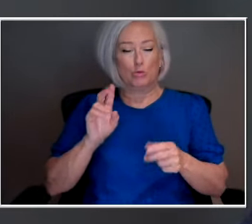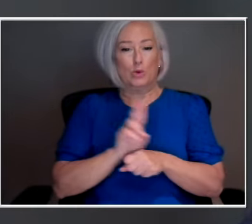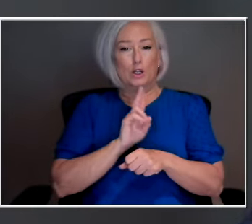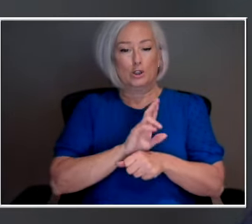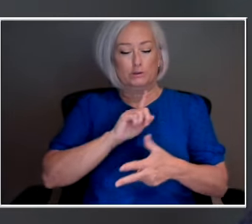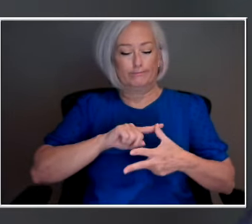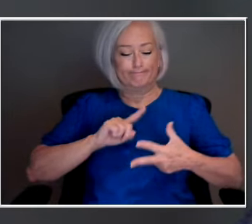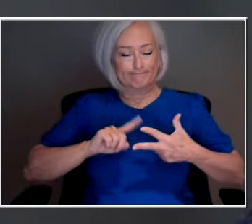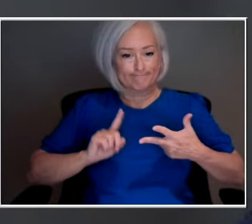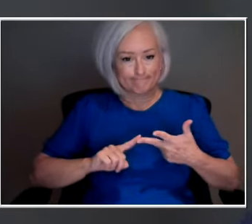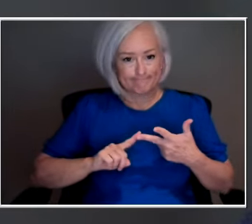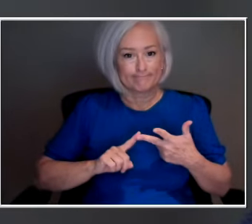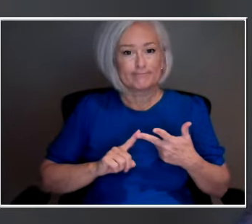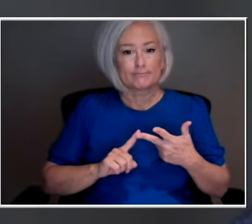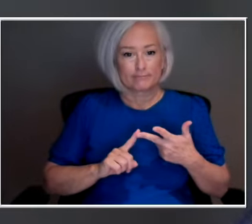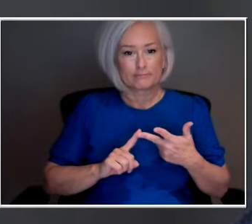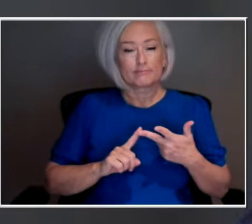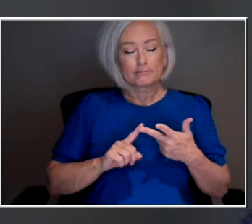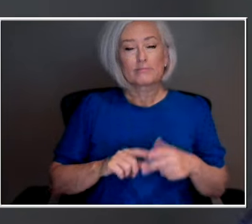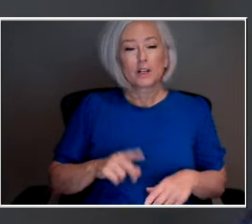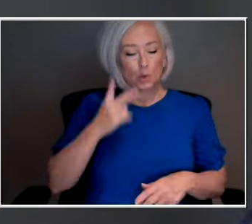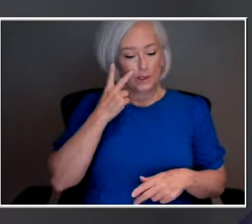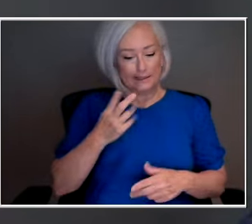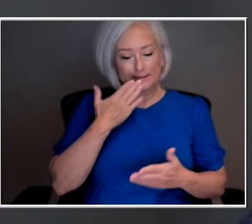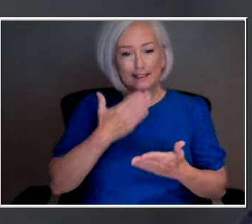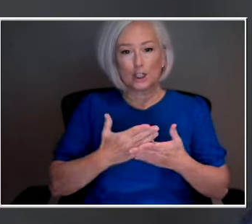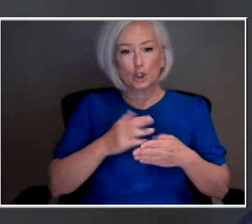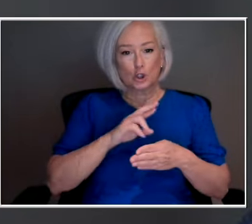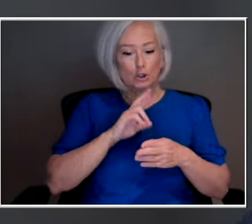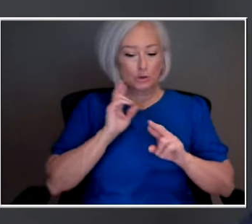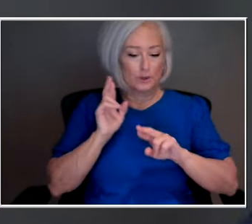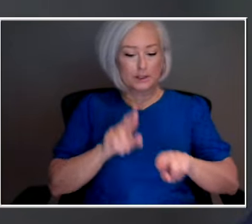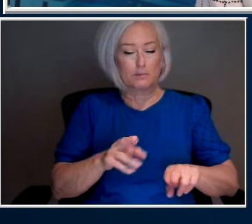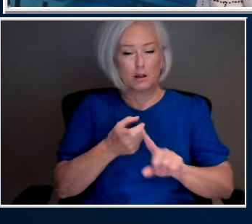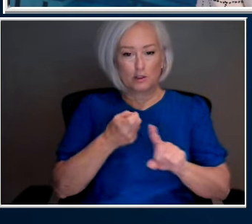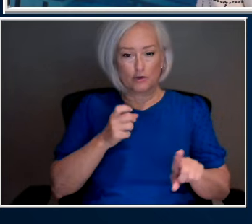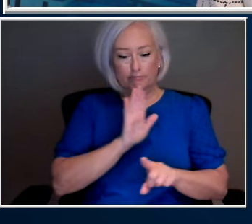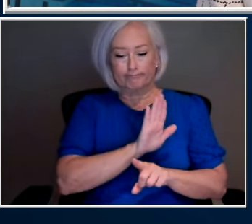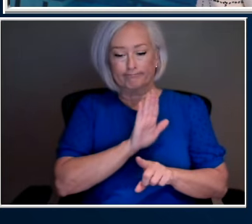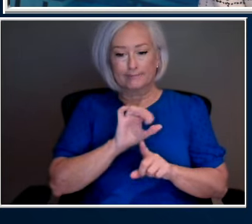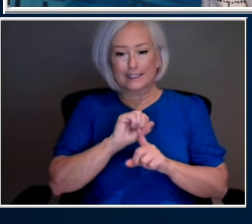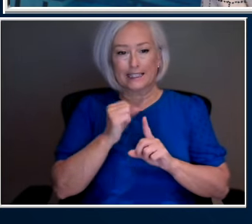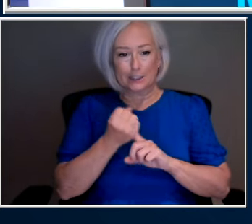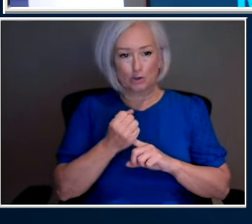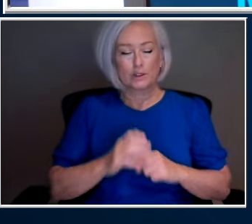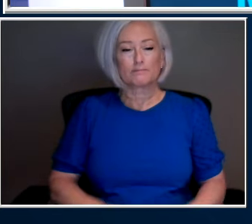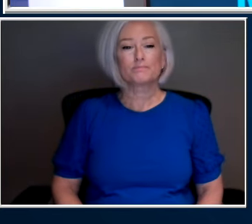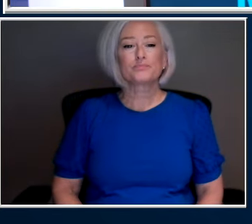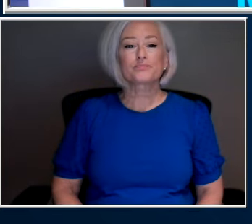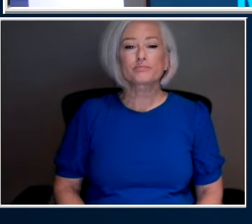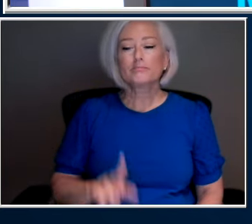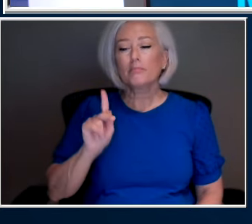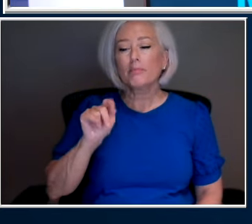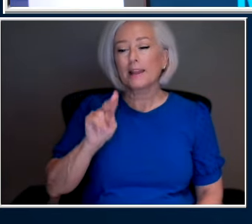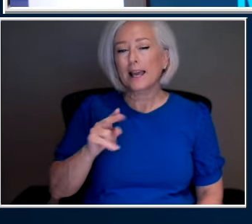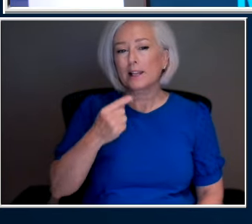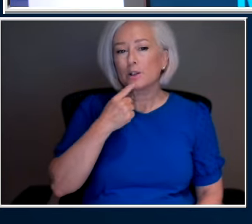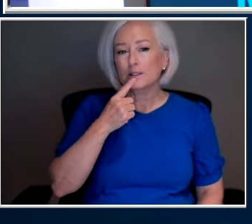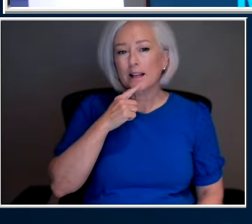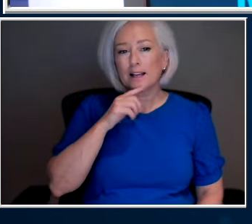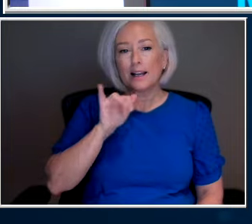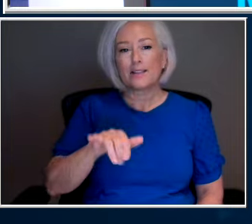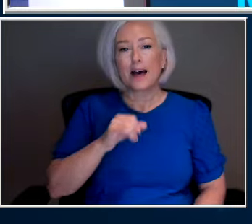And, we're really seeing good responses in cases like this. And Ken, I understand this immunotherapy affected your liver.